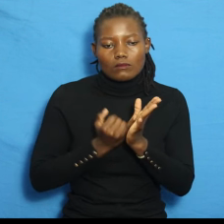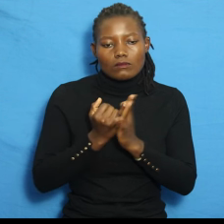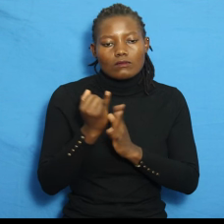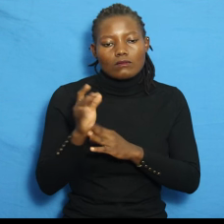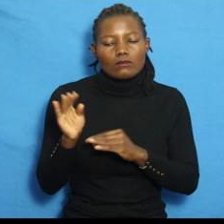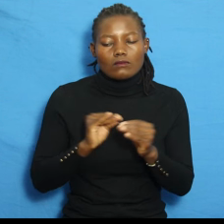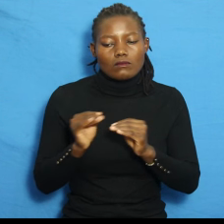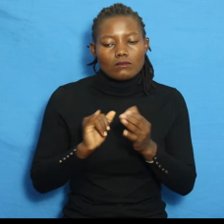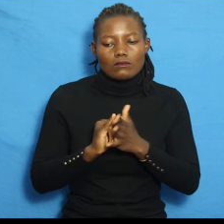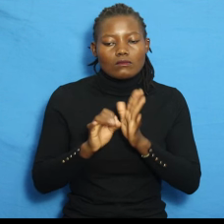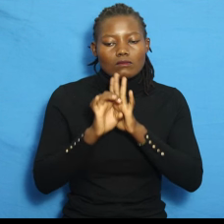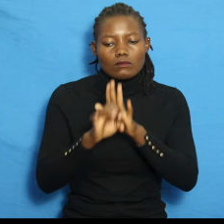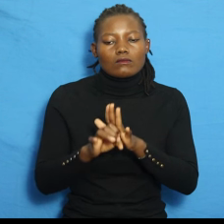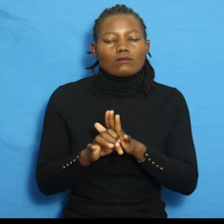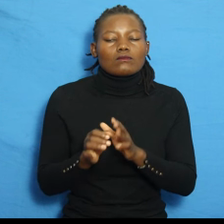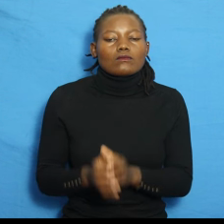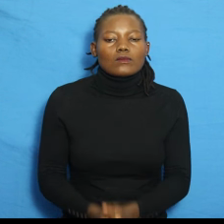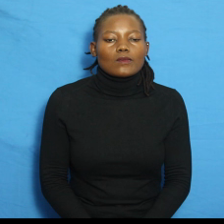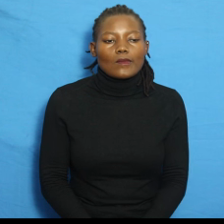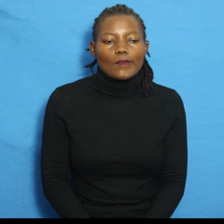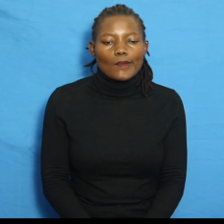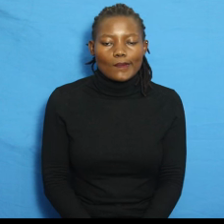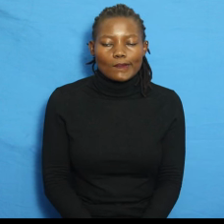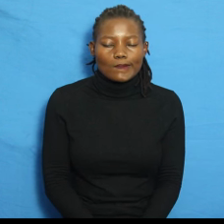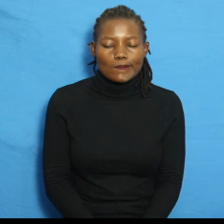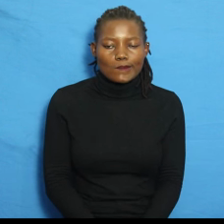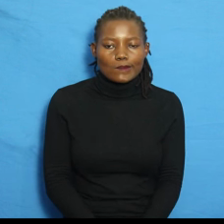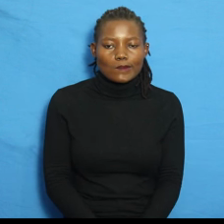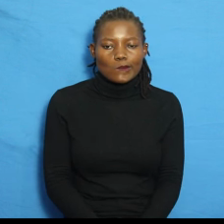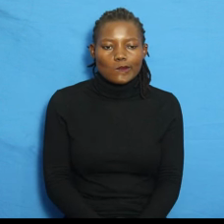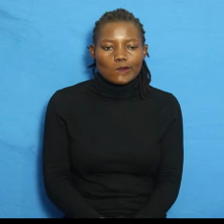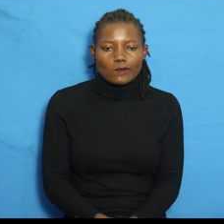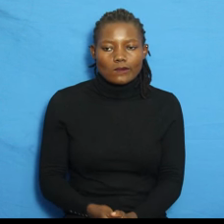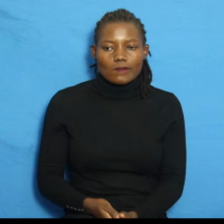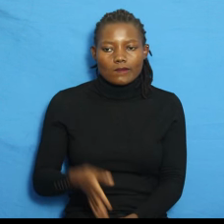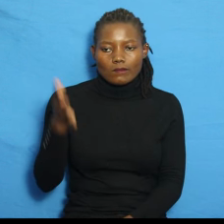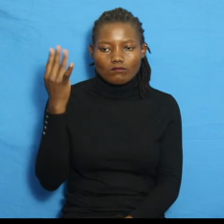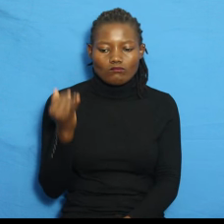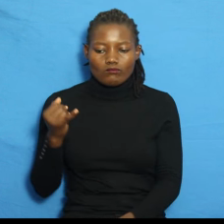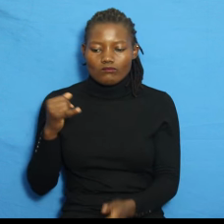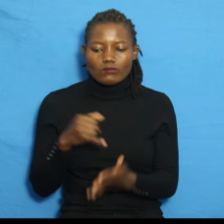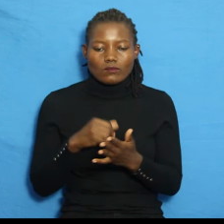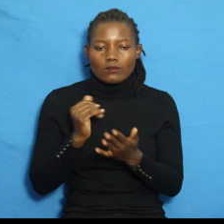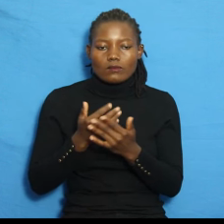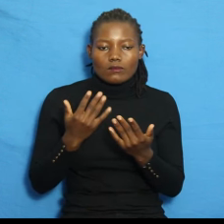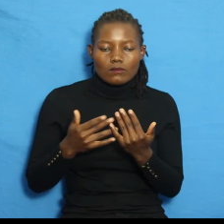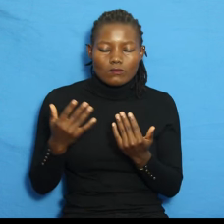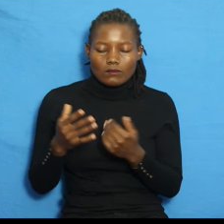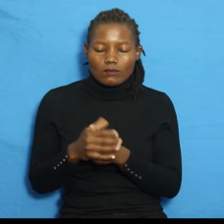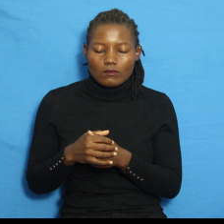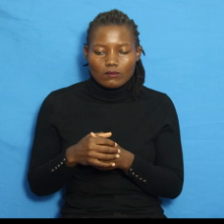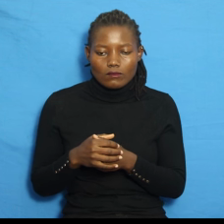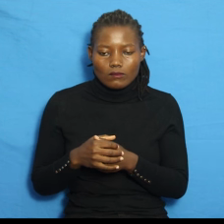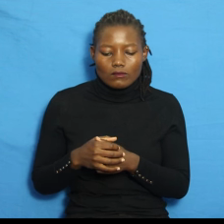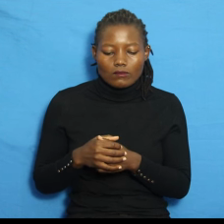acceleration in order to increase momentum. So that is an example, the effect of momentum because